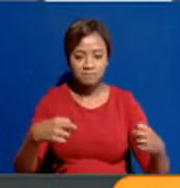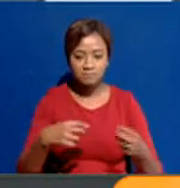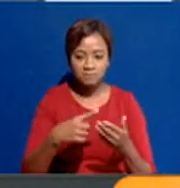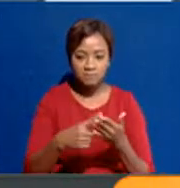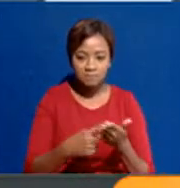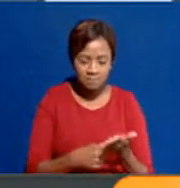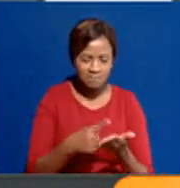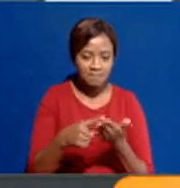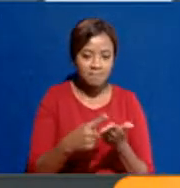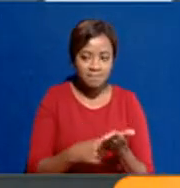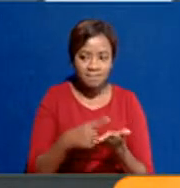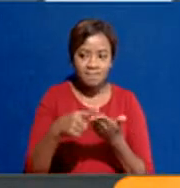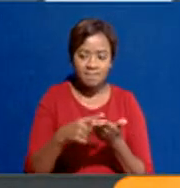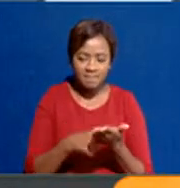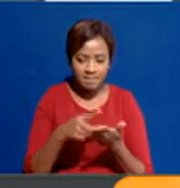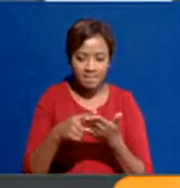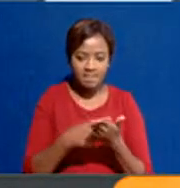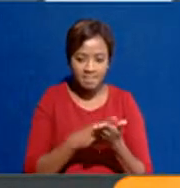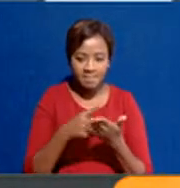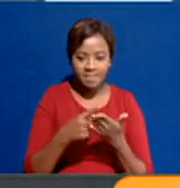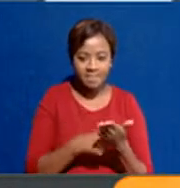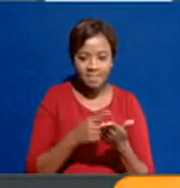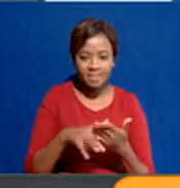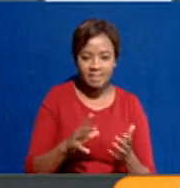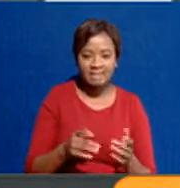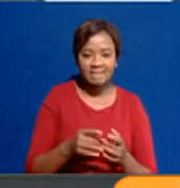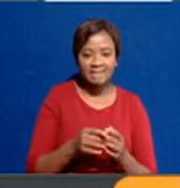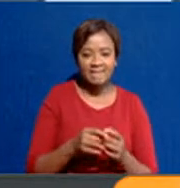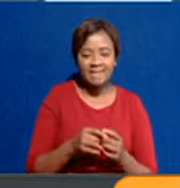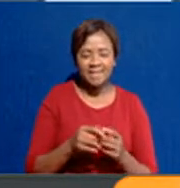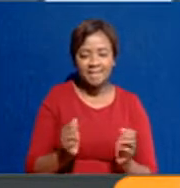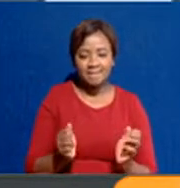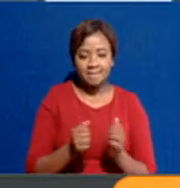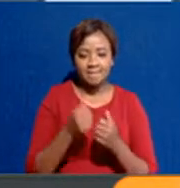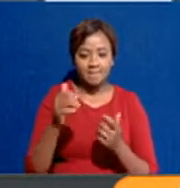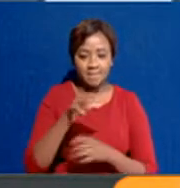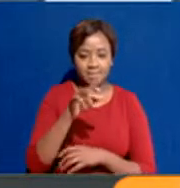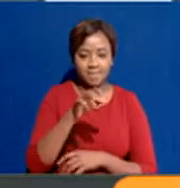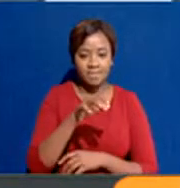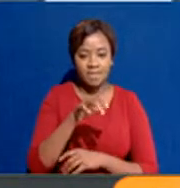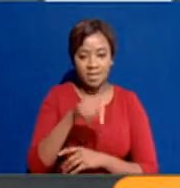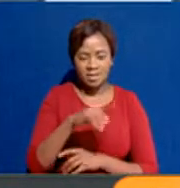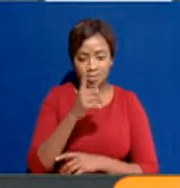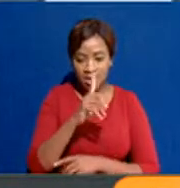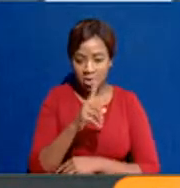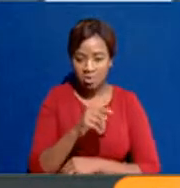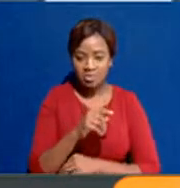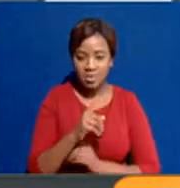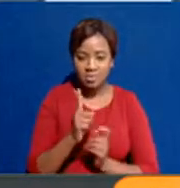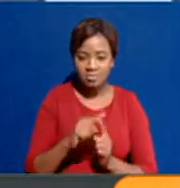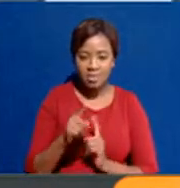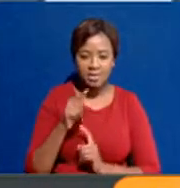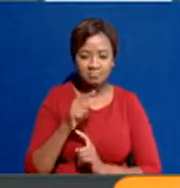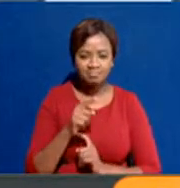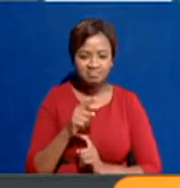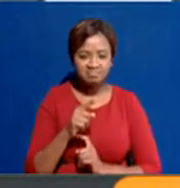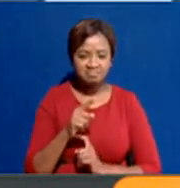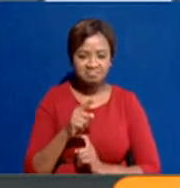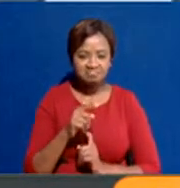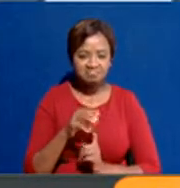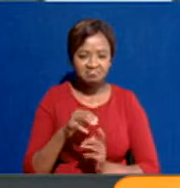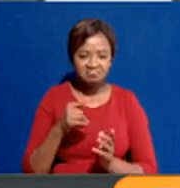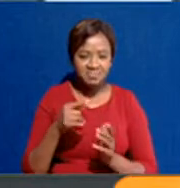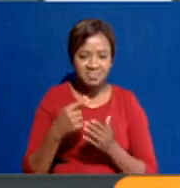before the talks happened, then the talks happened at Serena. And on either side, they had proposed 4 people. I wonder why this time it's